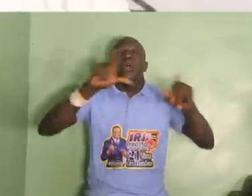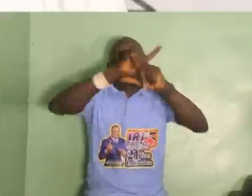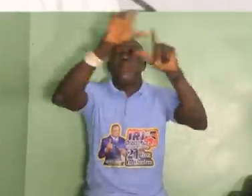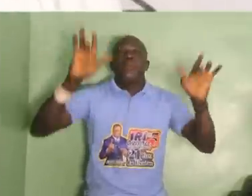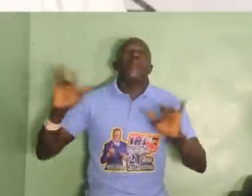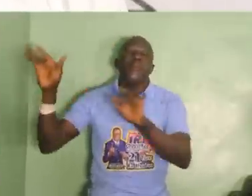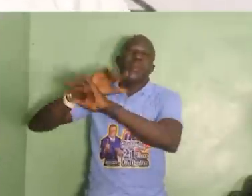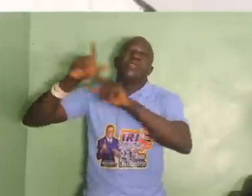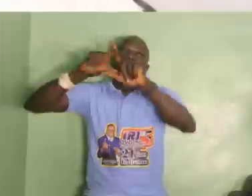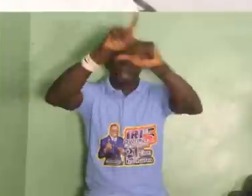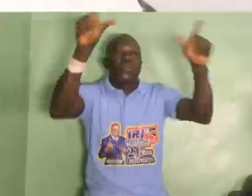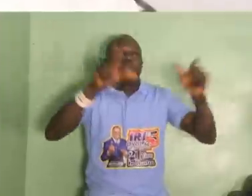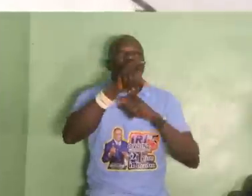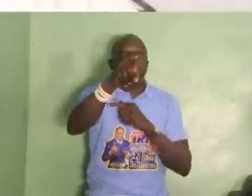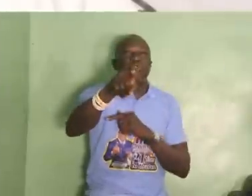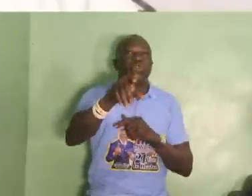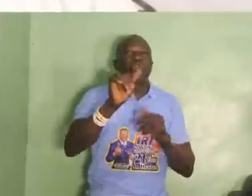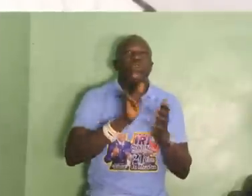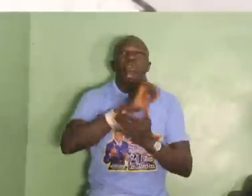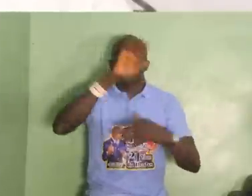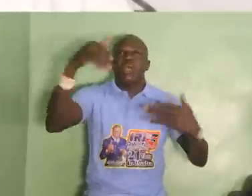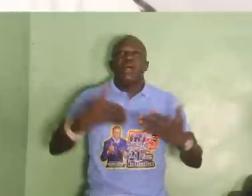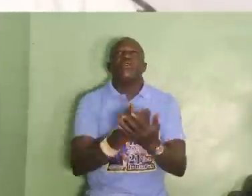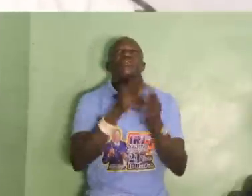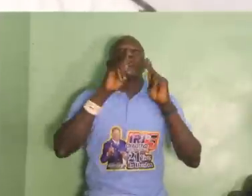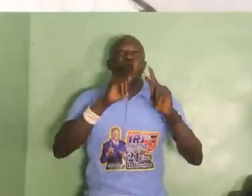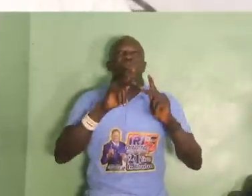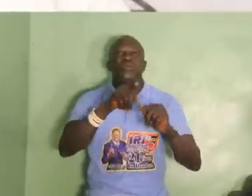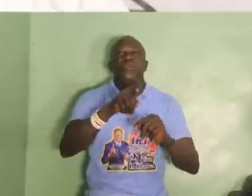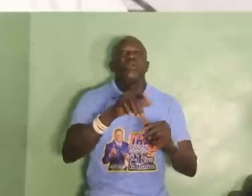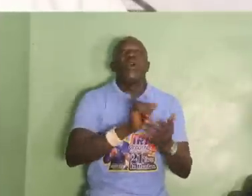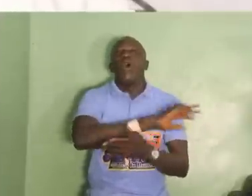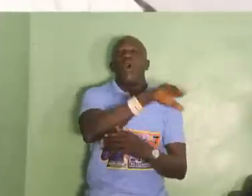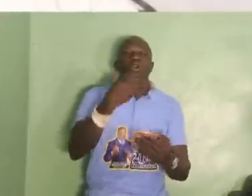Look at how the celebrants is looking. Oh, Olorun mi o.